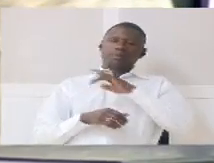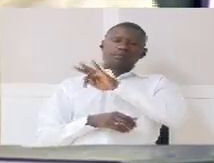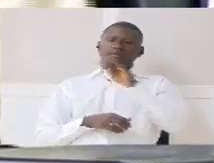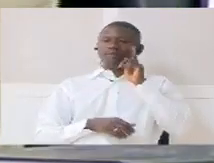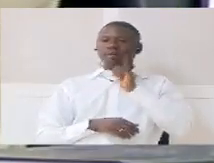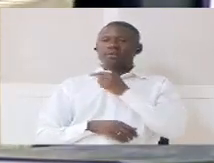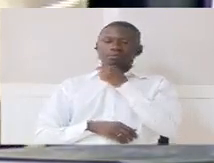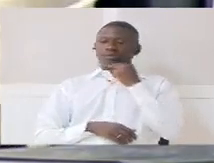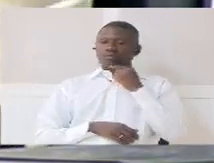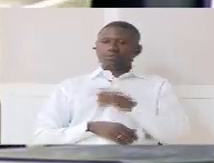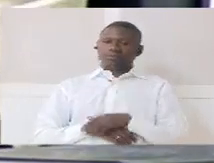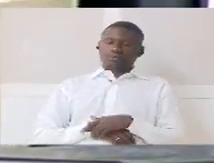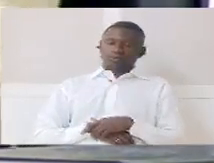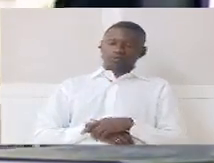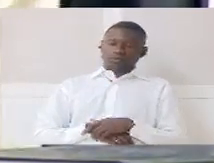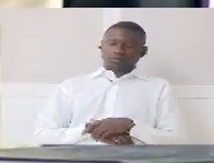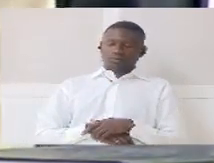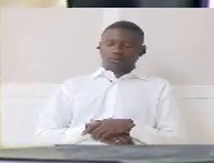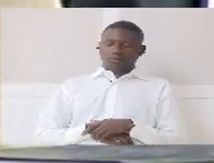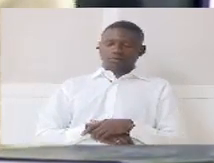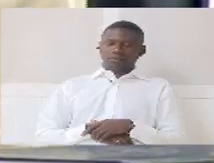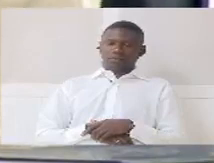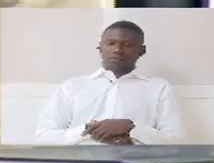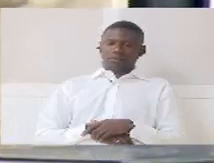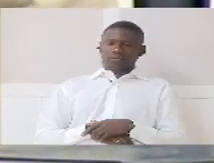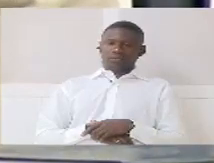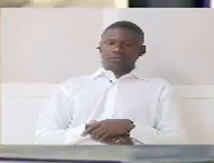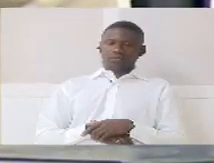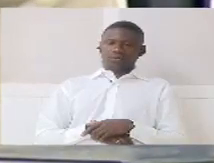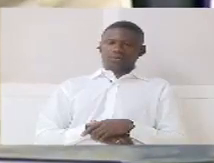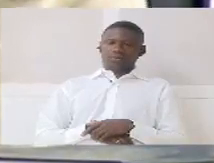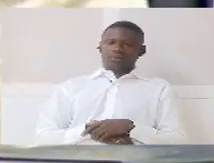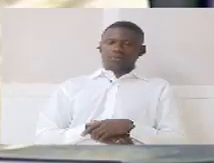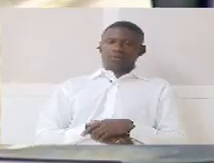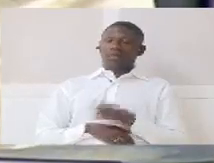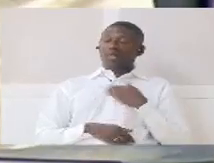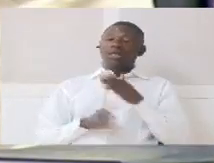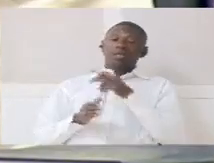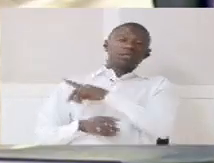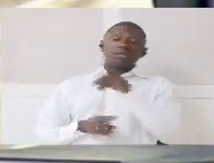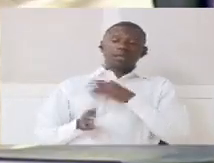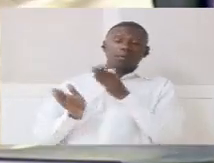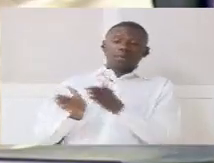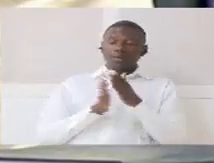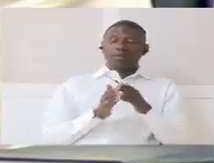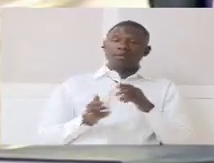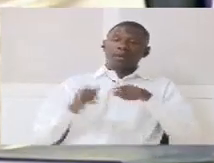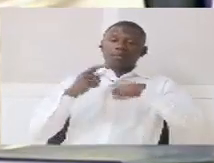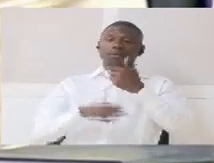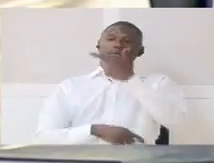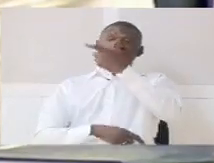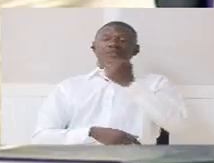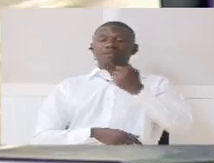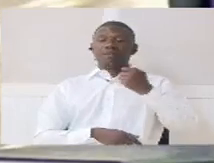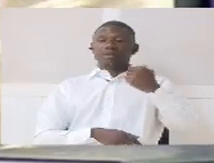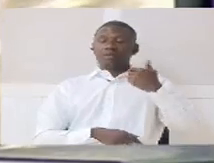parents. So that also, they arranged more than 70 officers, which has never happened in prison. They arranged about 70 officers, which has never happened